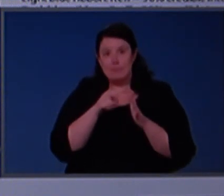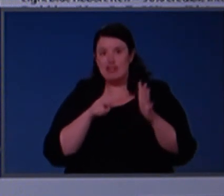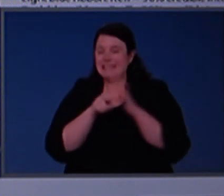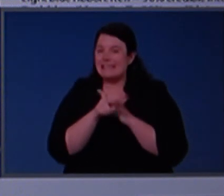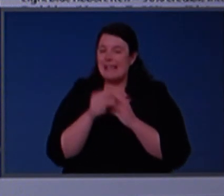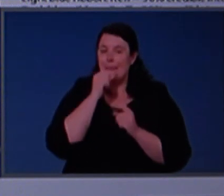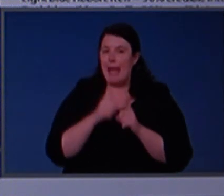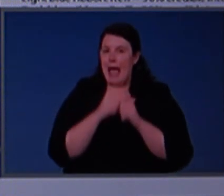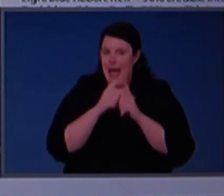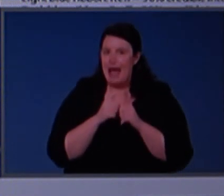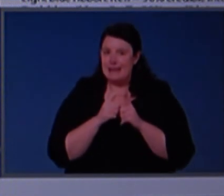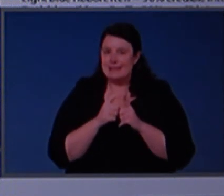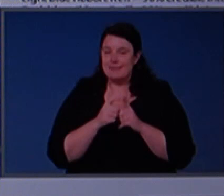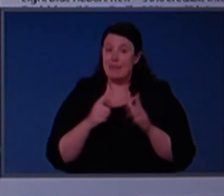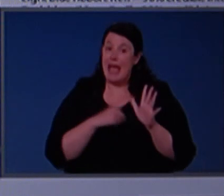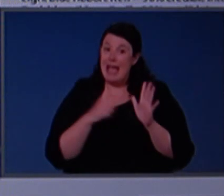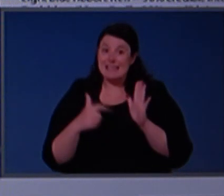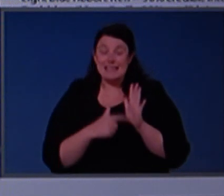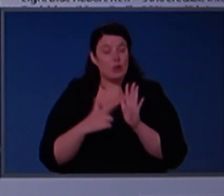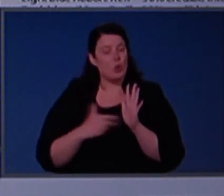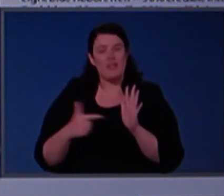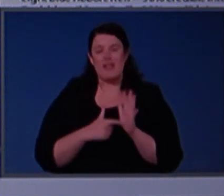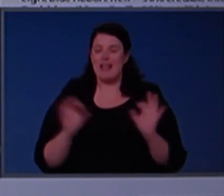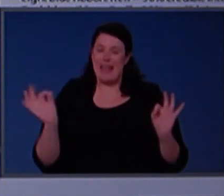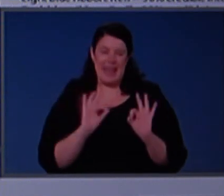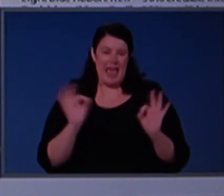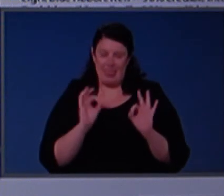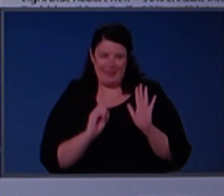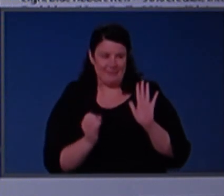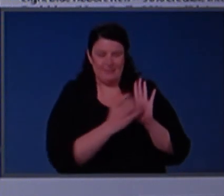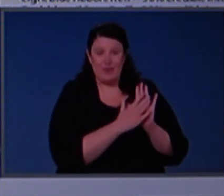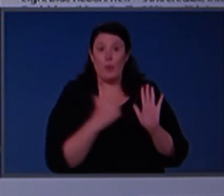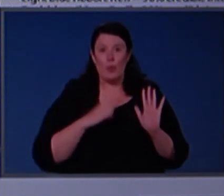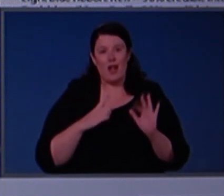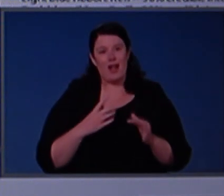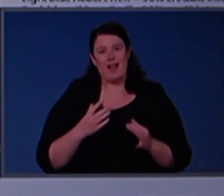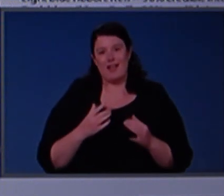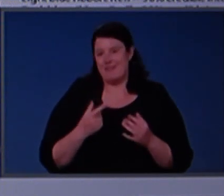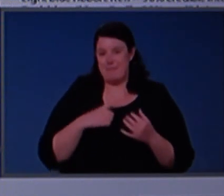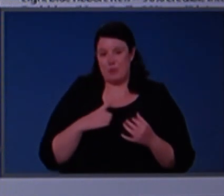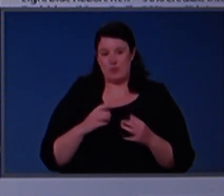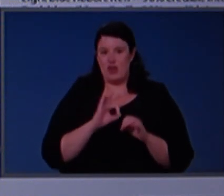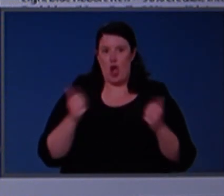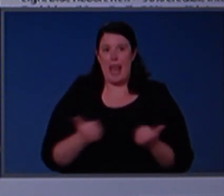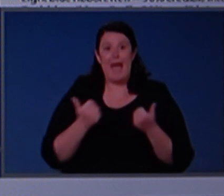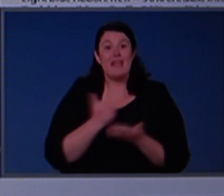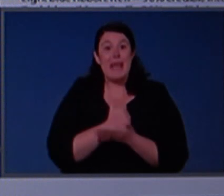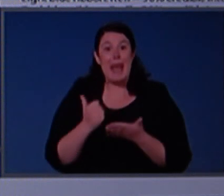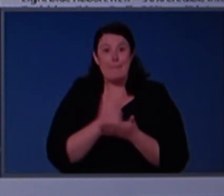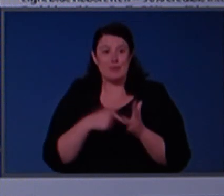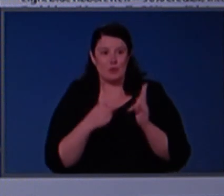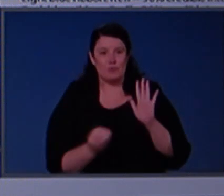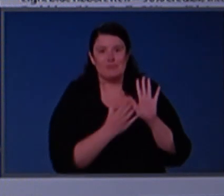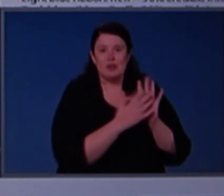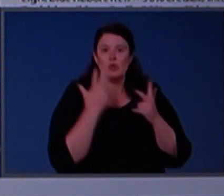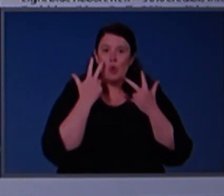point. Again, ACT and the Northern Territory have no cases, or haven't had enough cases to